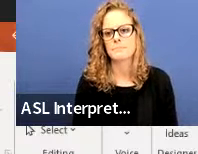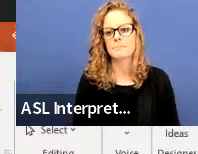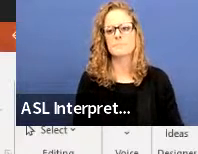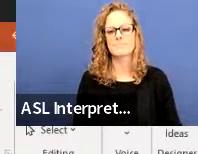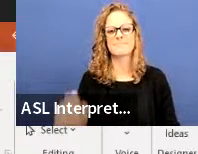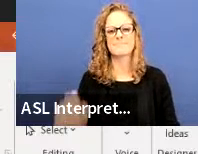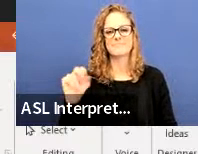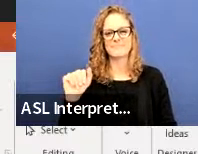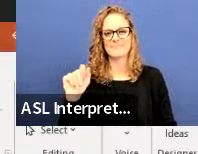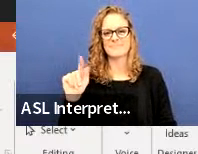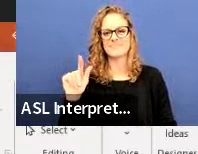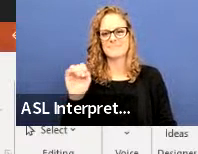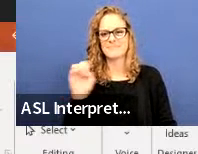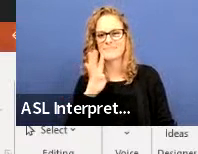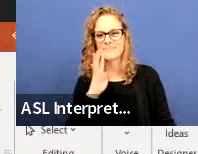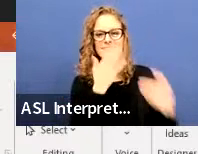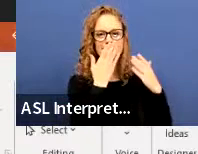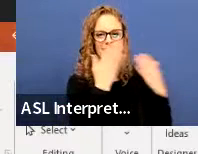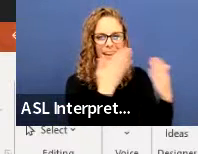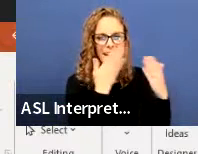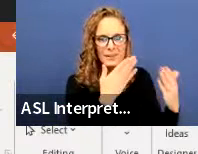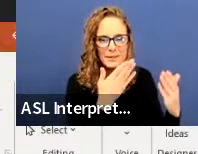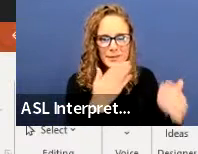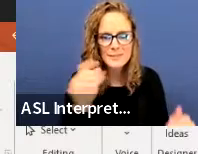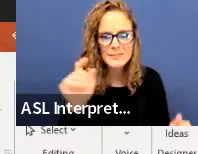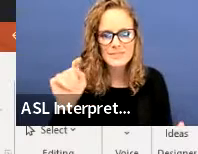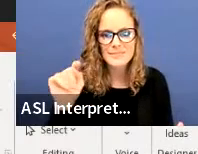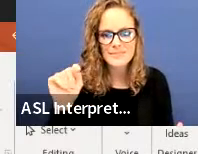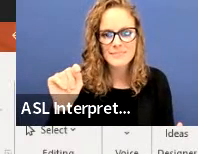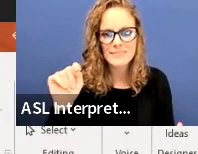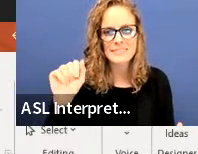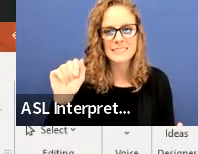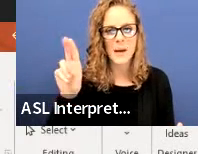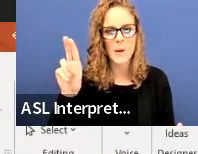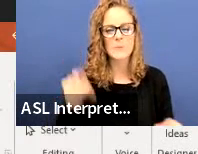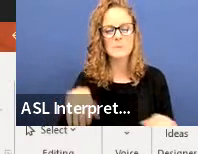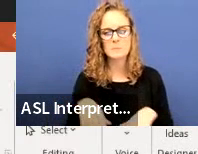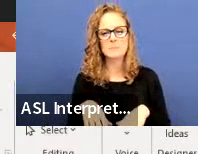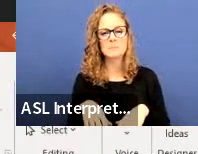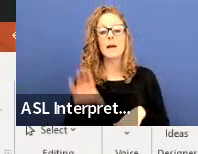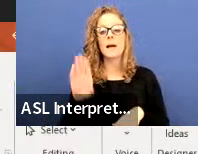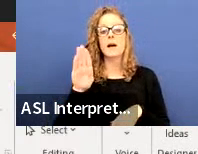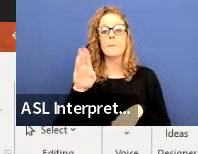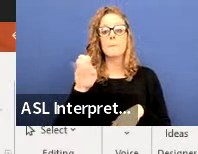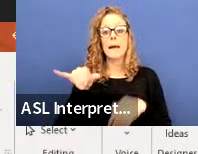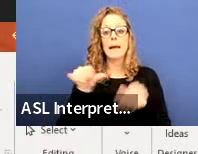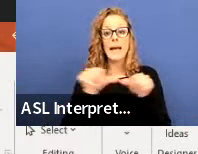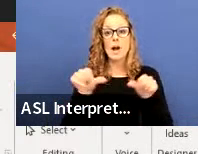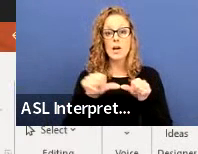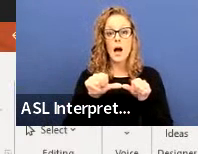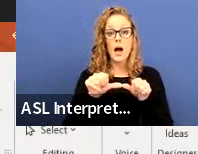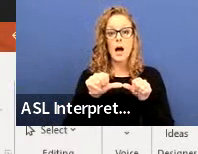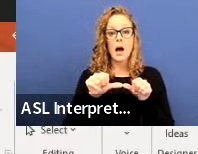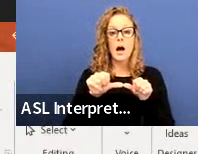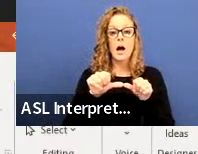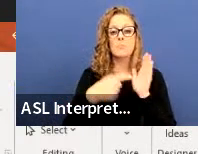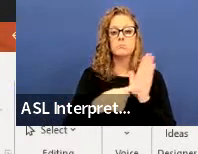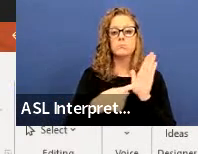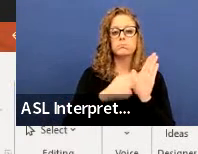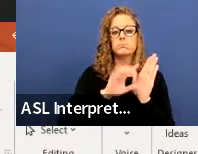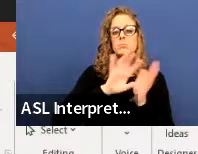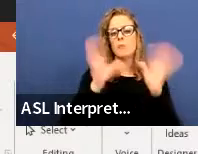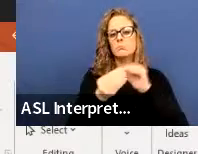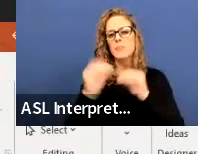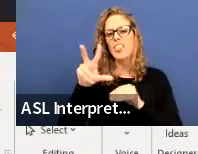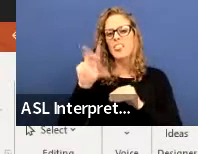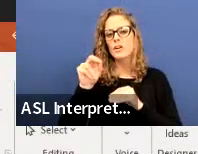All right, thank you, Tao. So the Bay Area represents roughly 30% of the